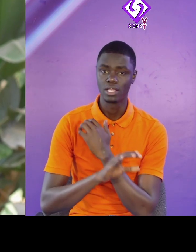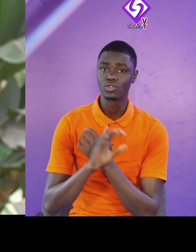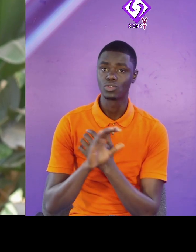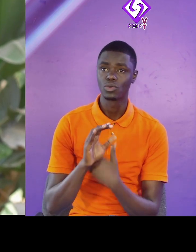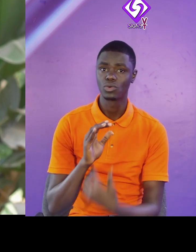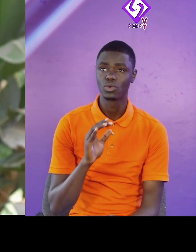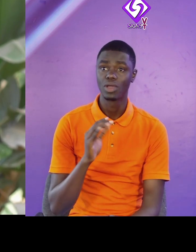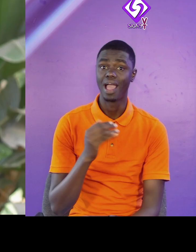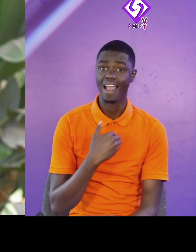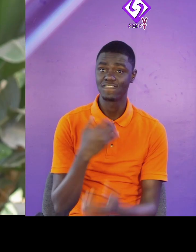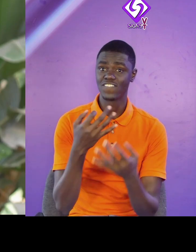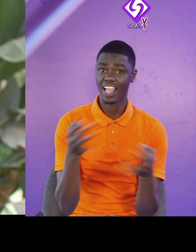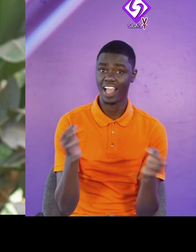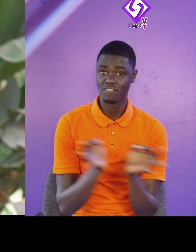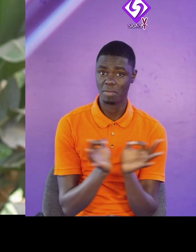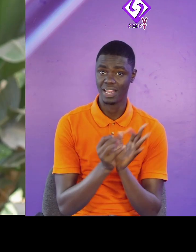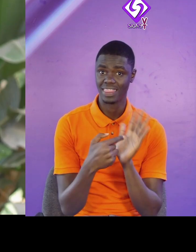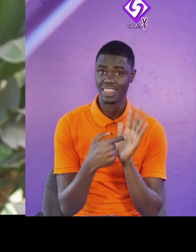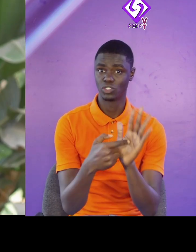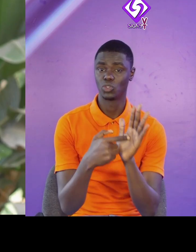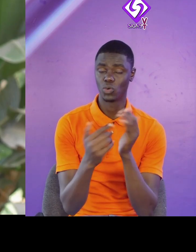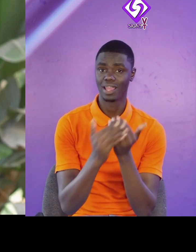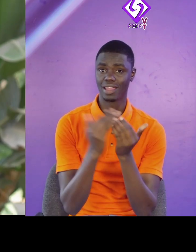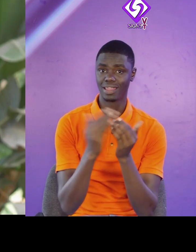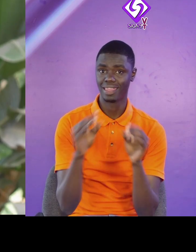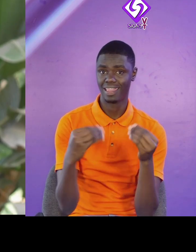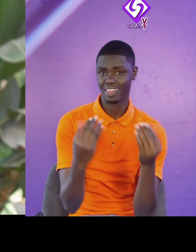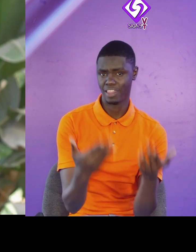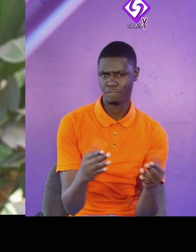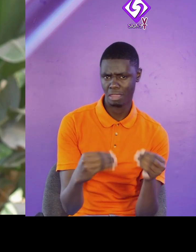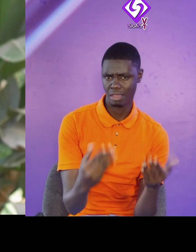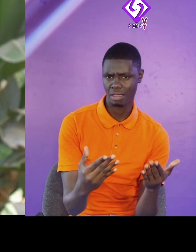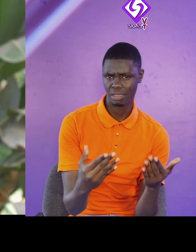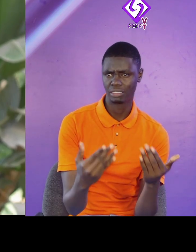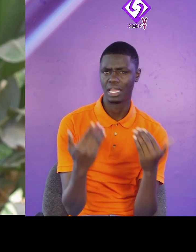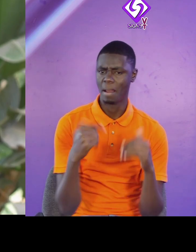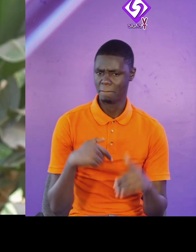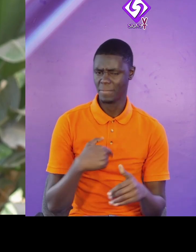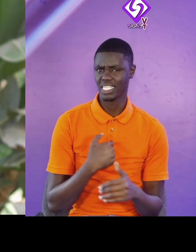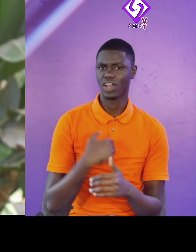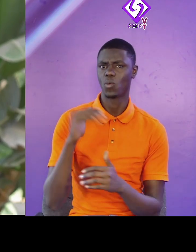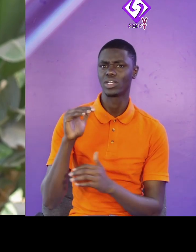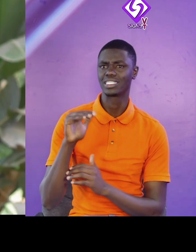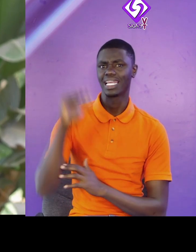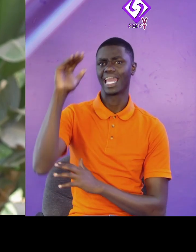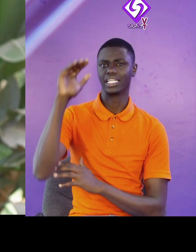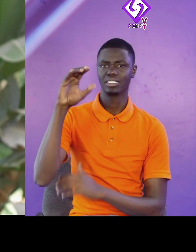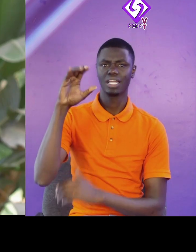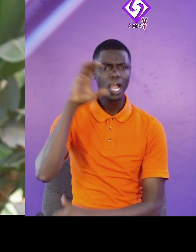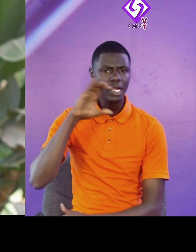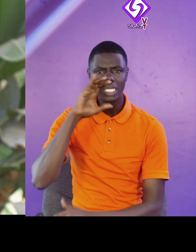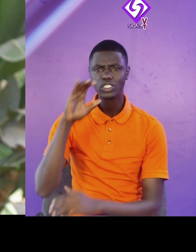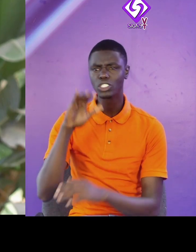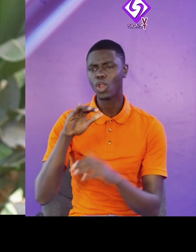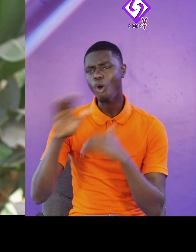that demonstrated caregiving, and me being the eldest of my cousins, I used to